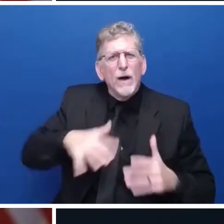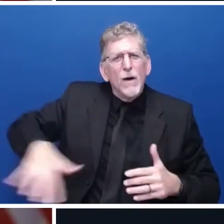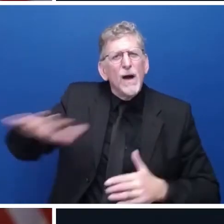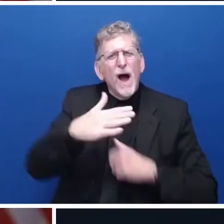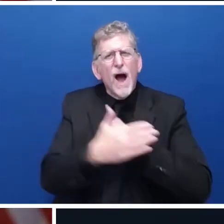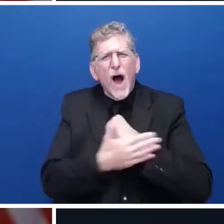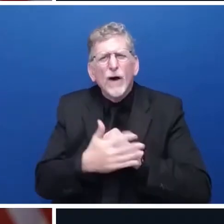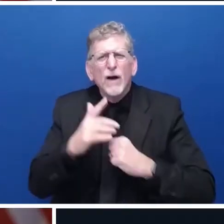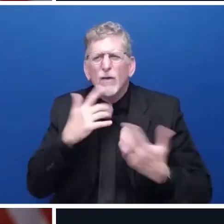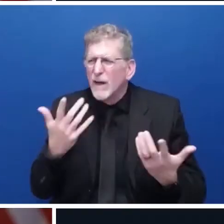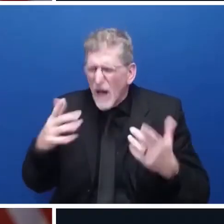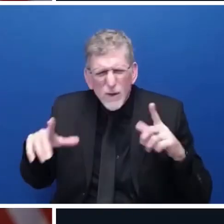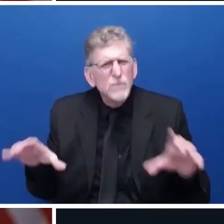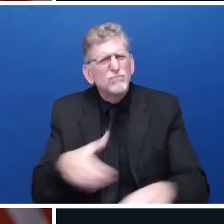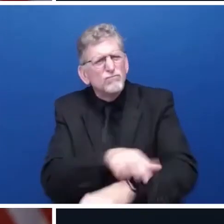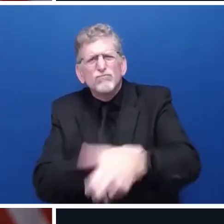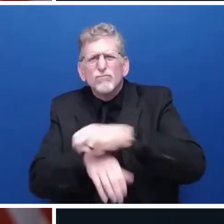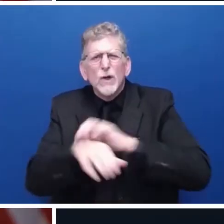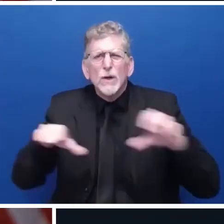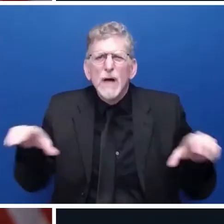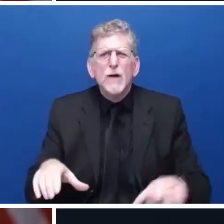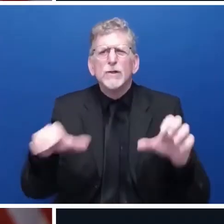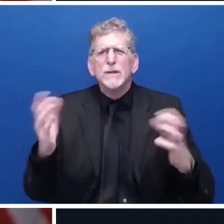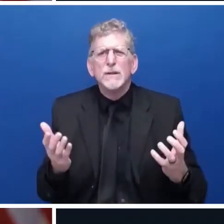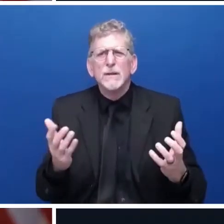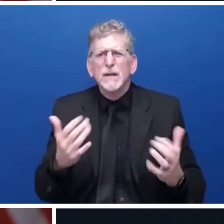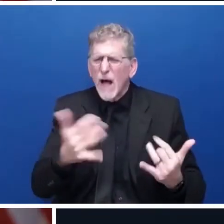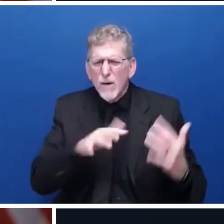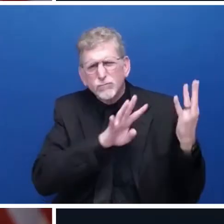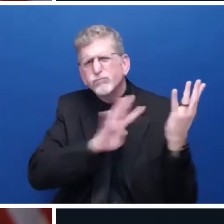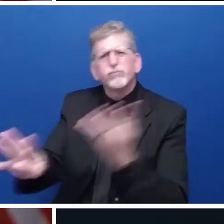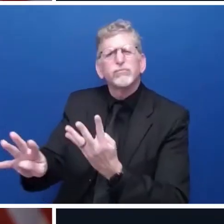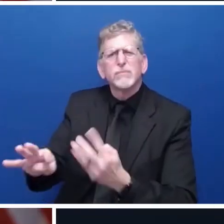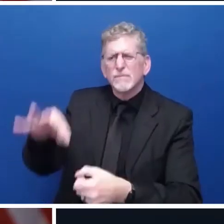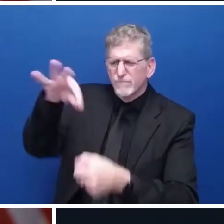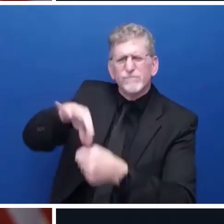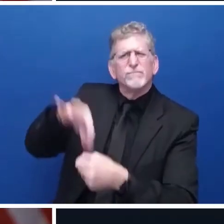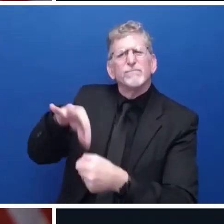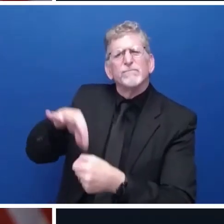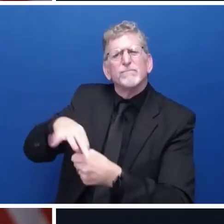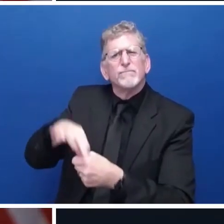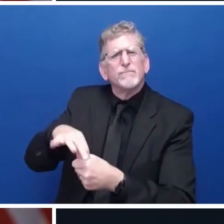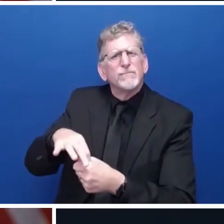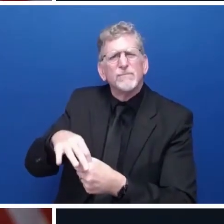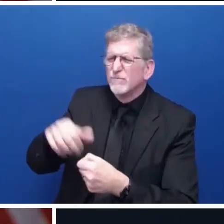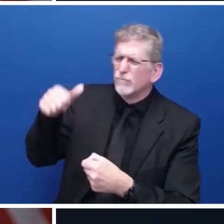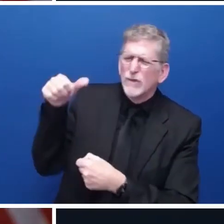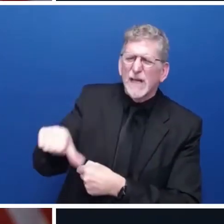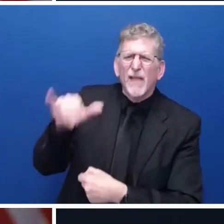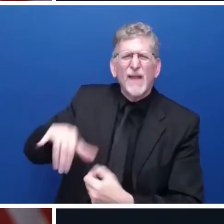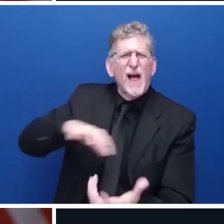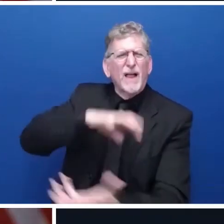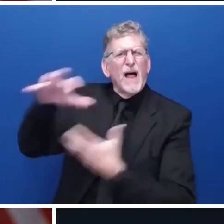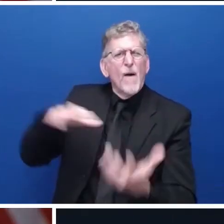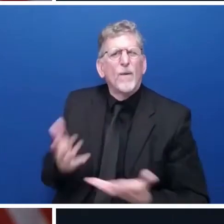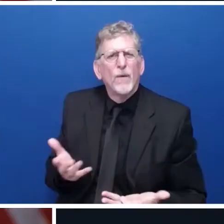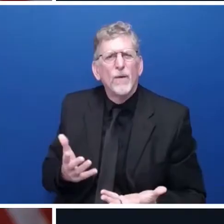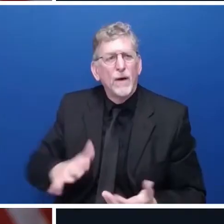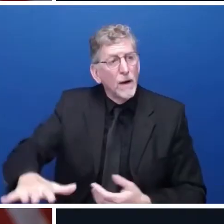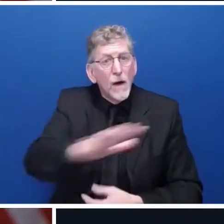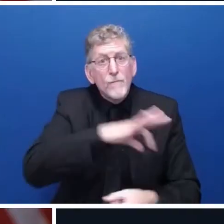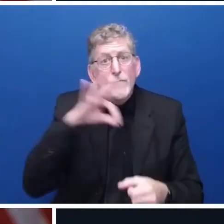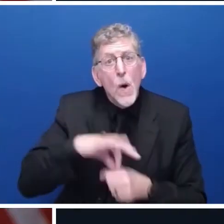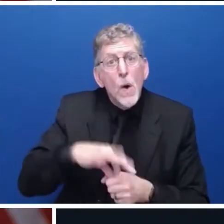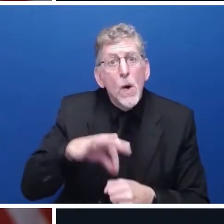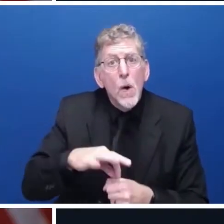votes, they are writing a new story, a more hopeful story. In November, I won my election by 15